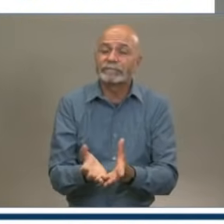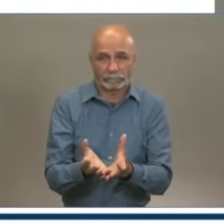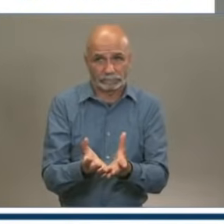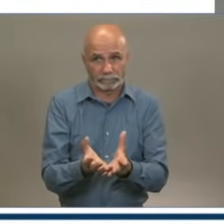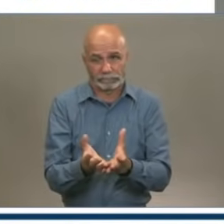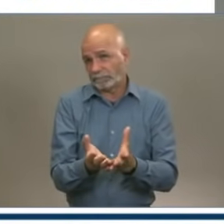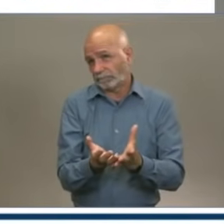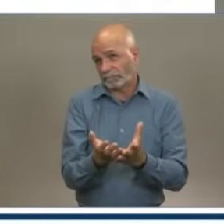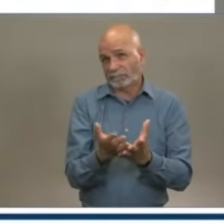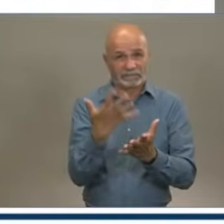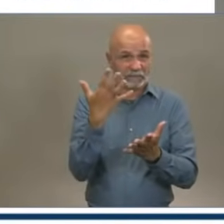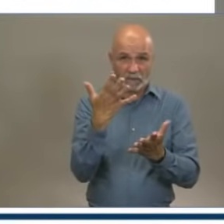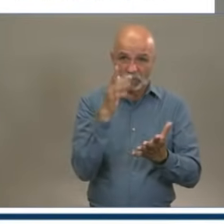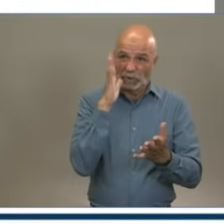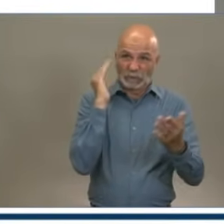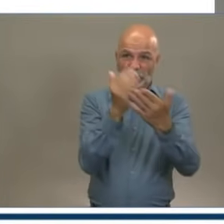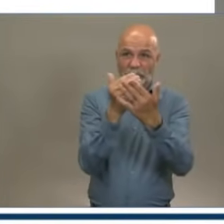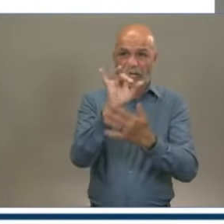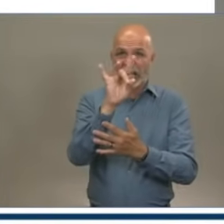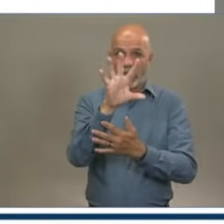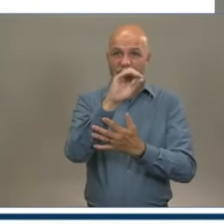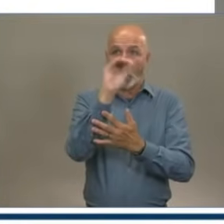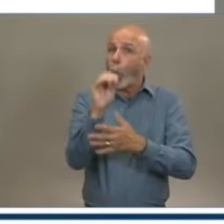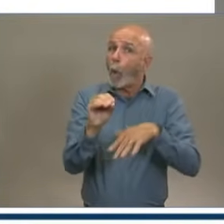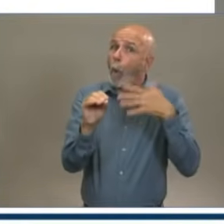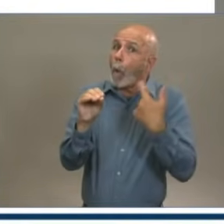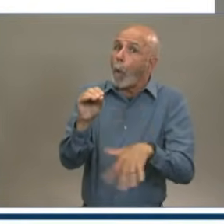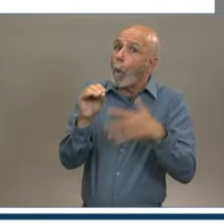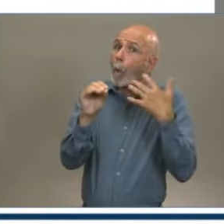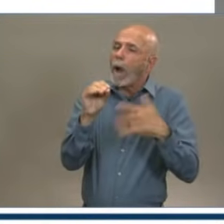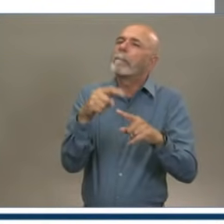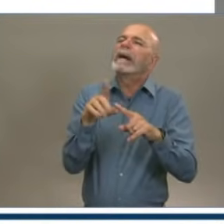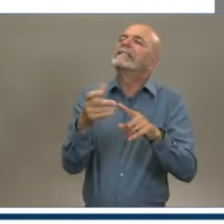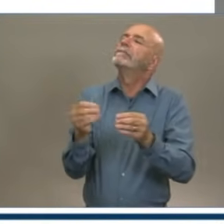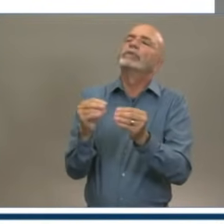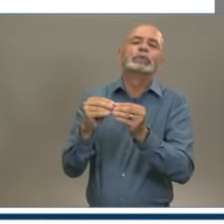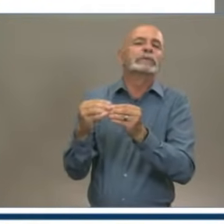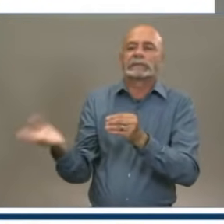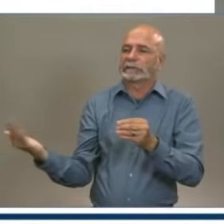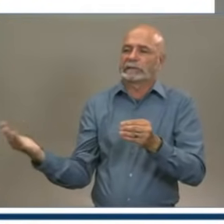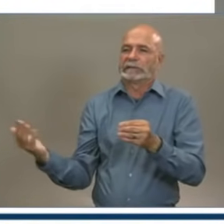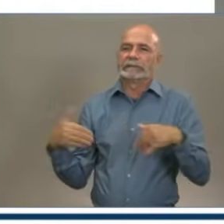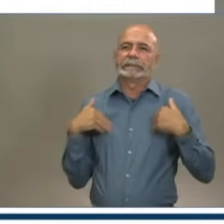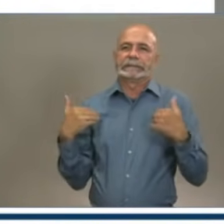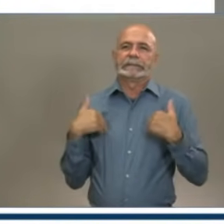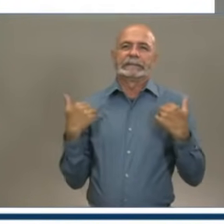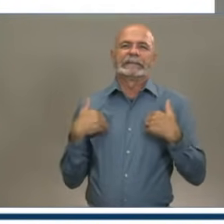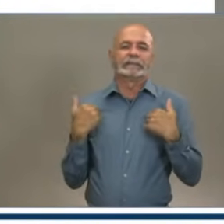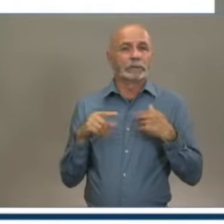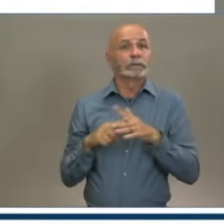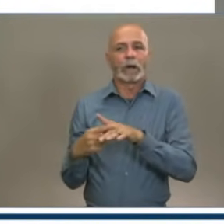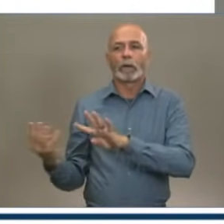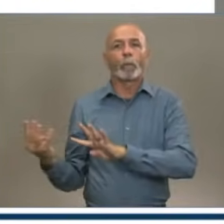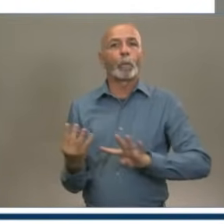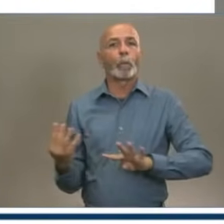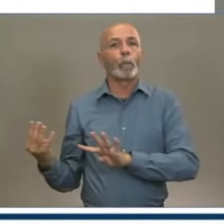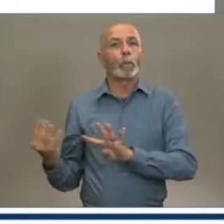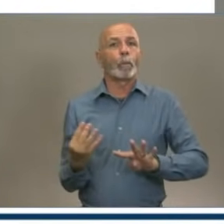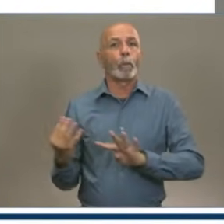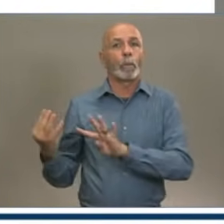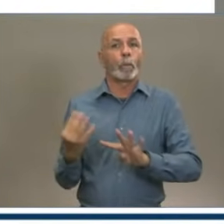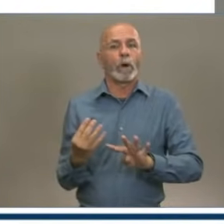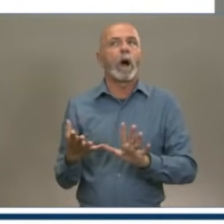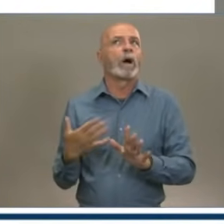That's a lot, but we still have more to do. But those young people are, by and large, the ones coming forward now for their first dose vaccine. So I thank them